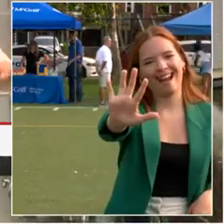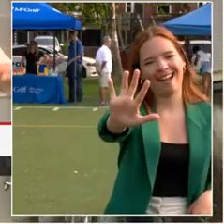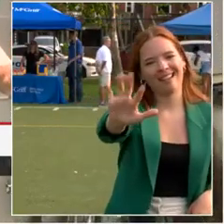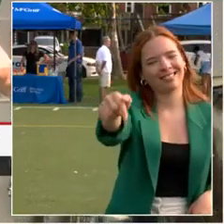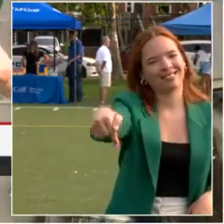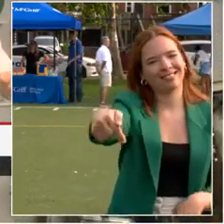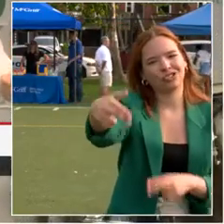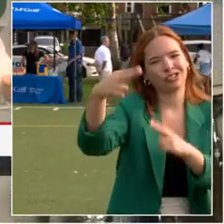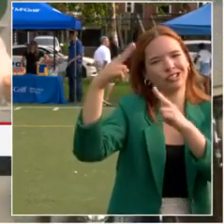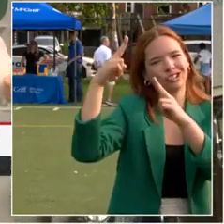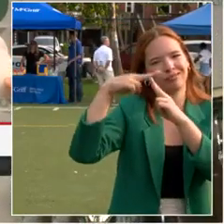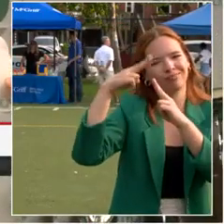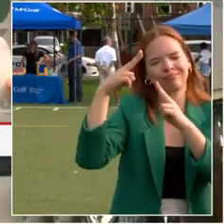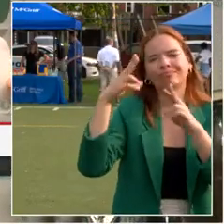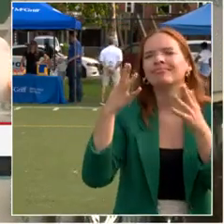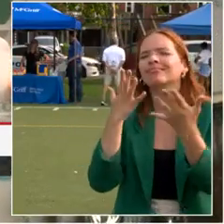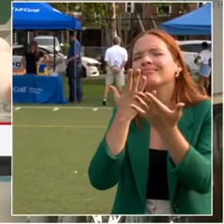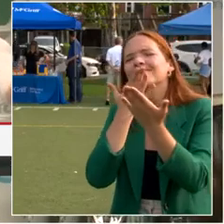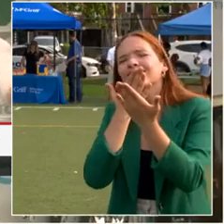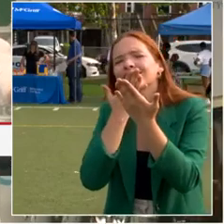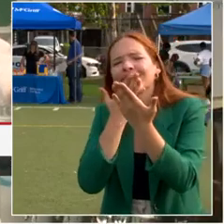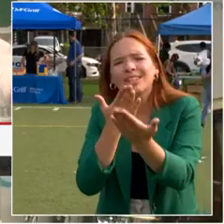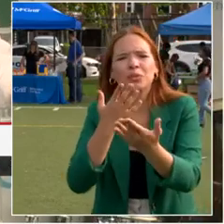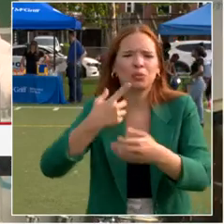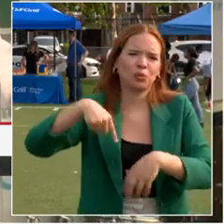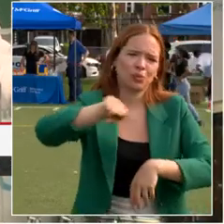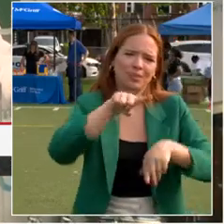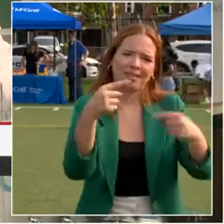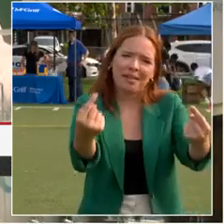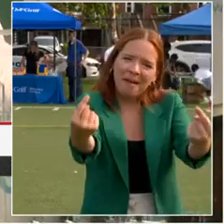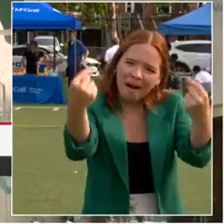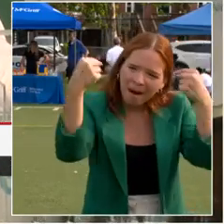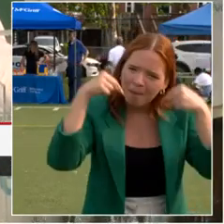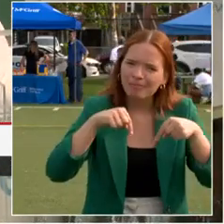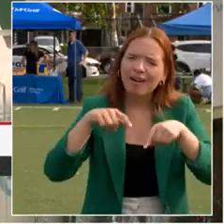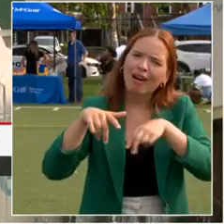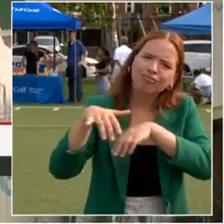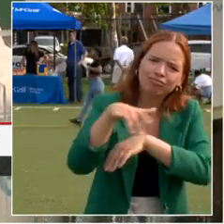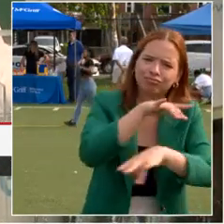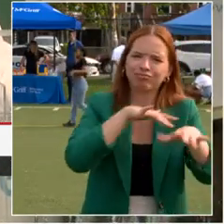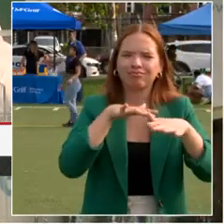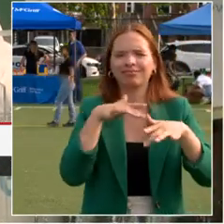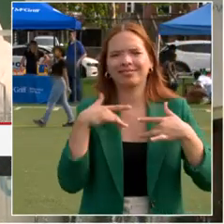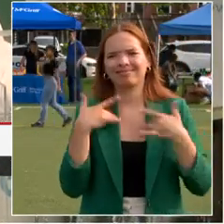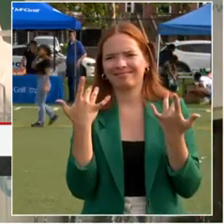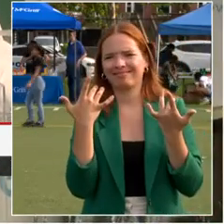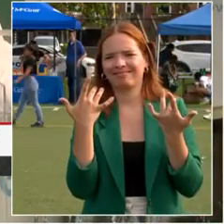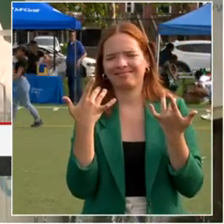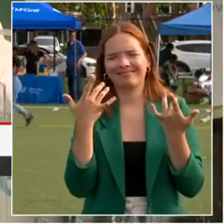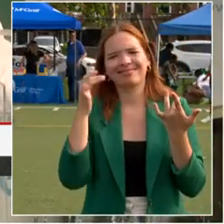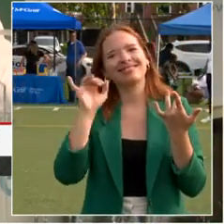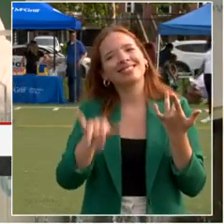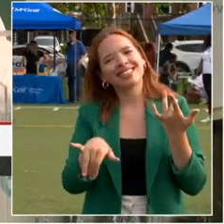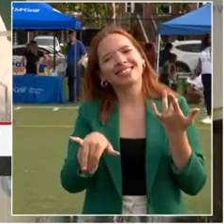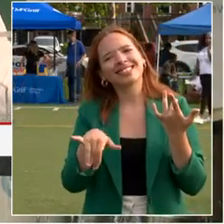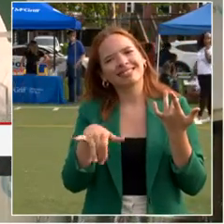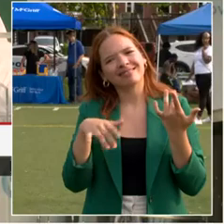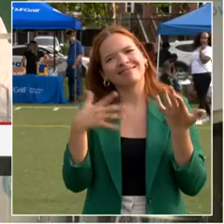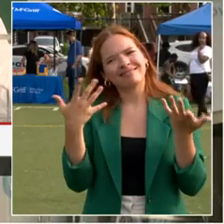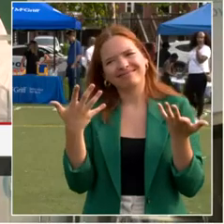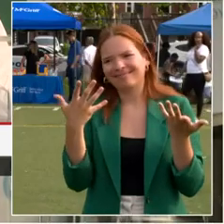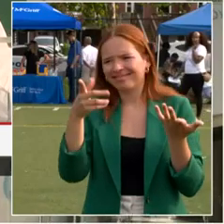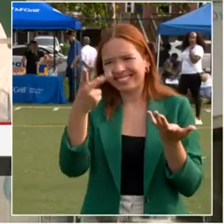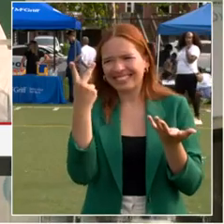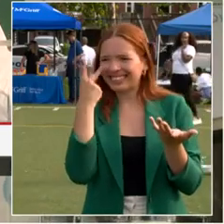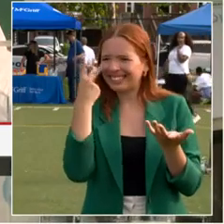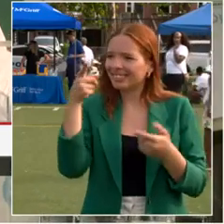I think sometimes we do so much community outreach now on MPD, we sort of forget how this all started. The